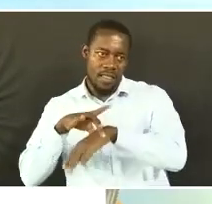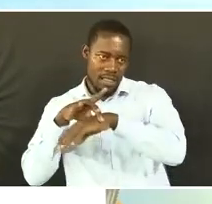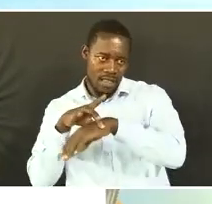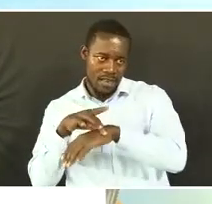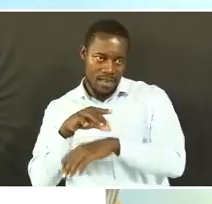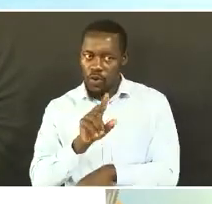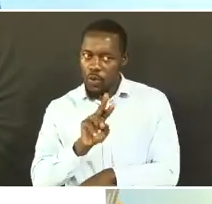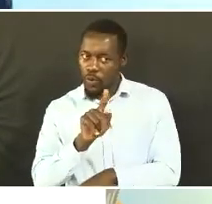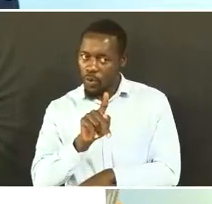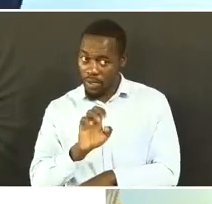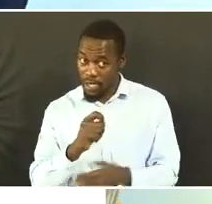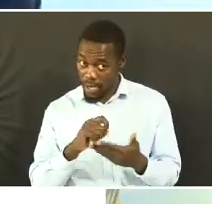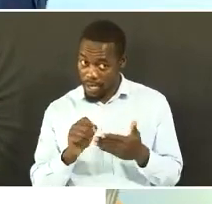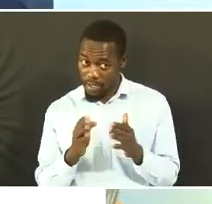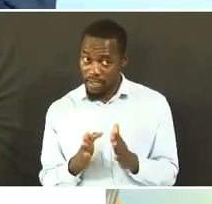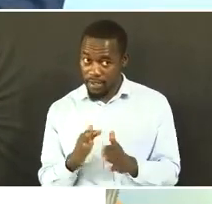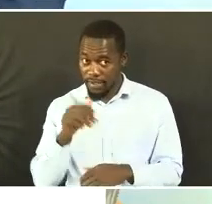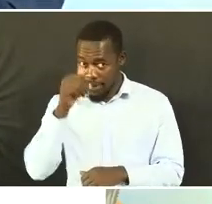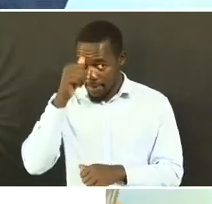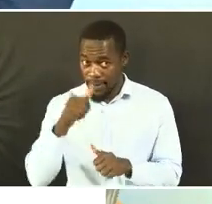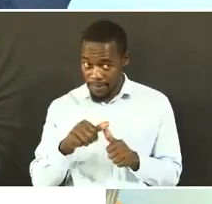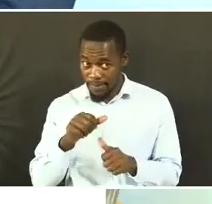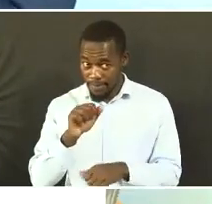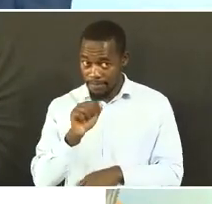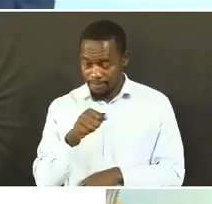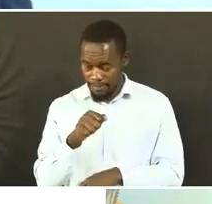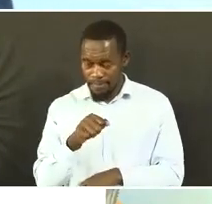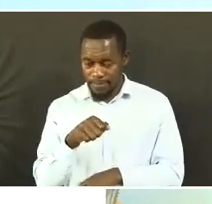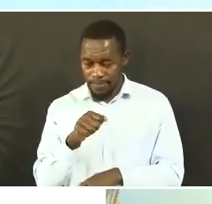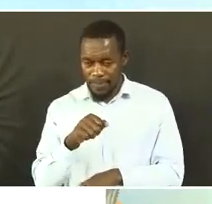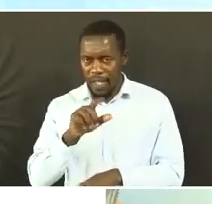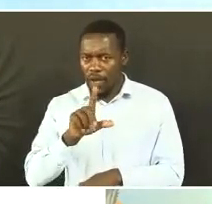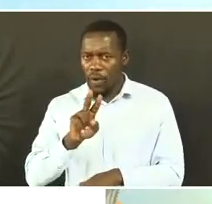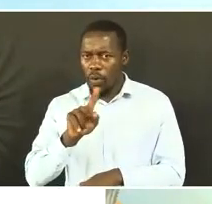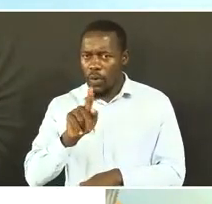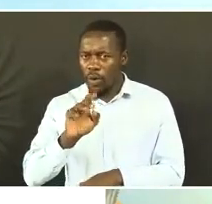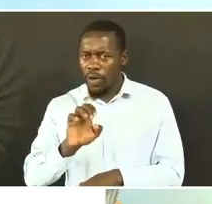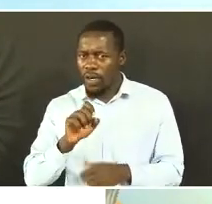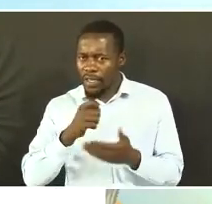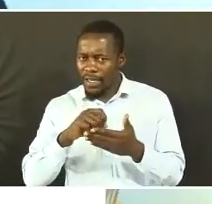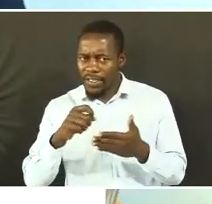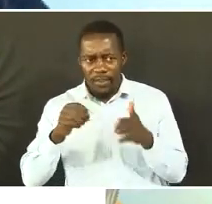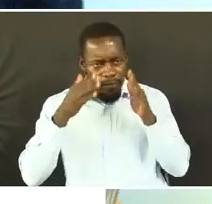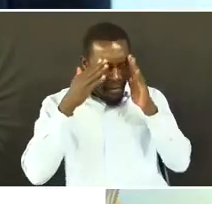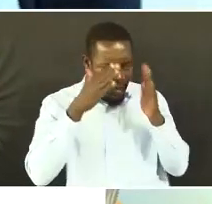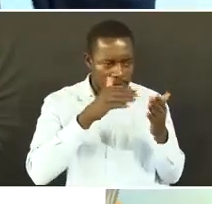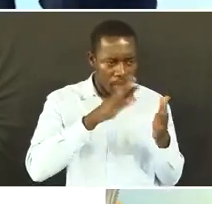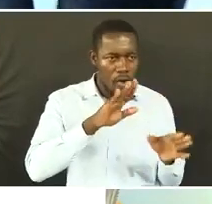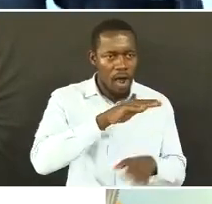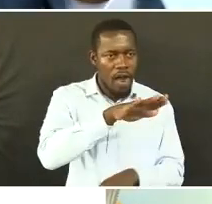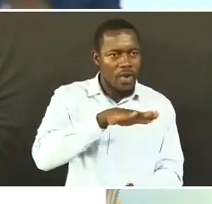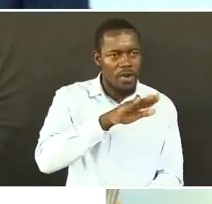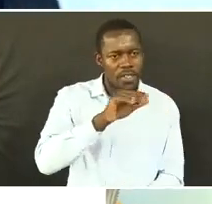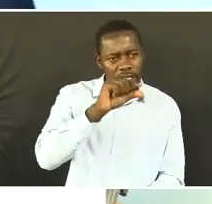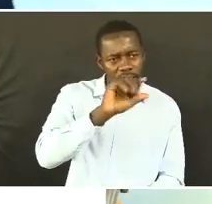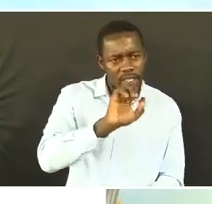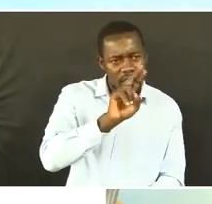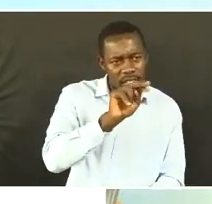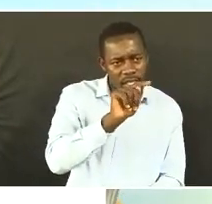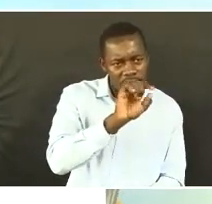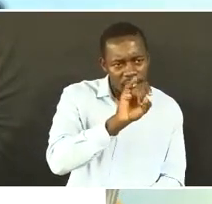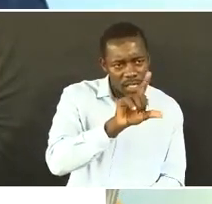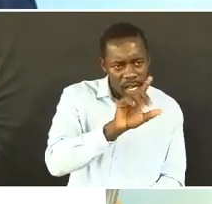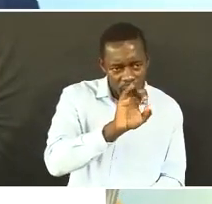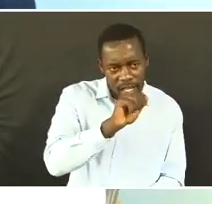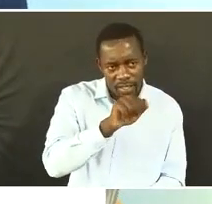have said that Luke wrote with a bias and a focus to the Gentile audience. He looked to appeal to the Gentile